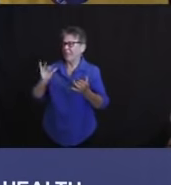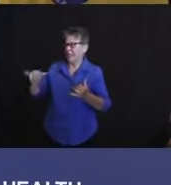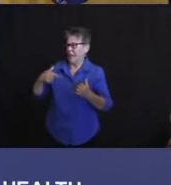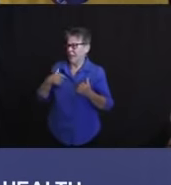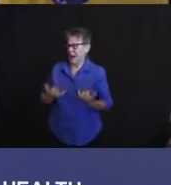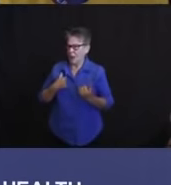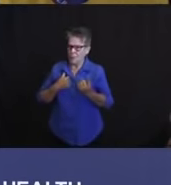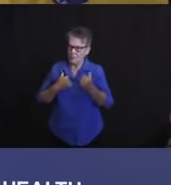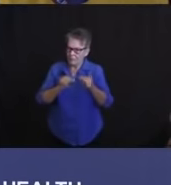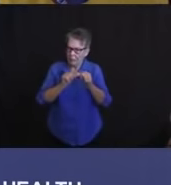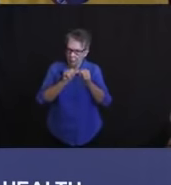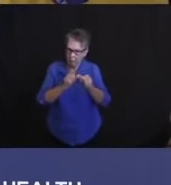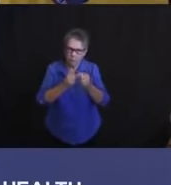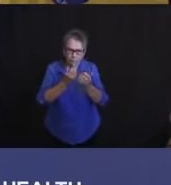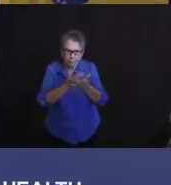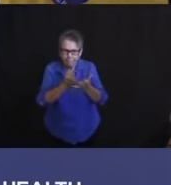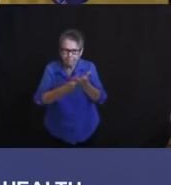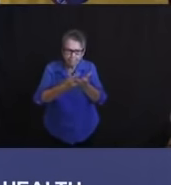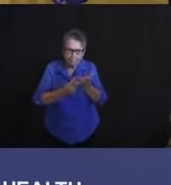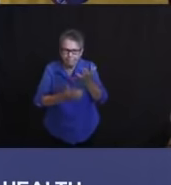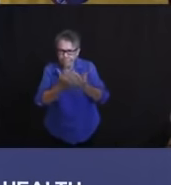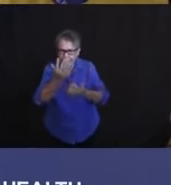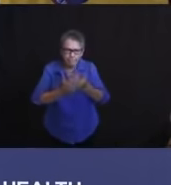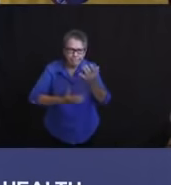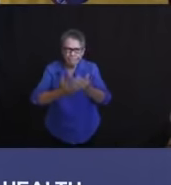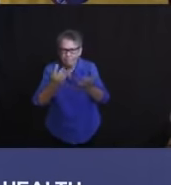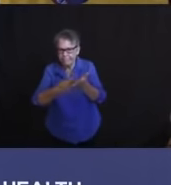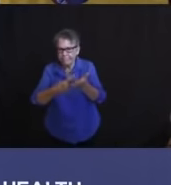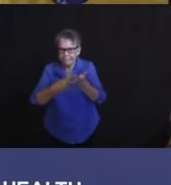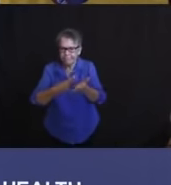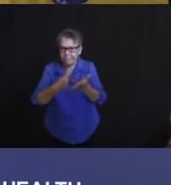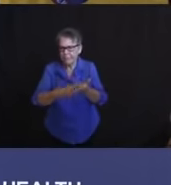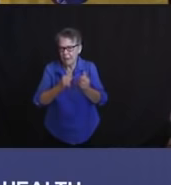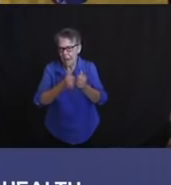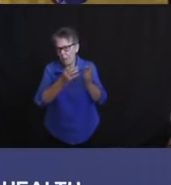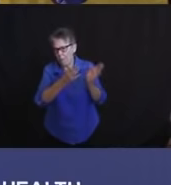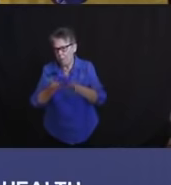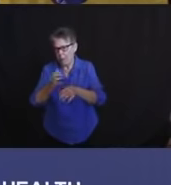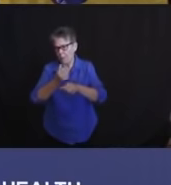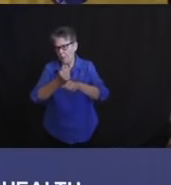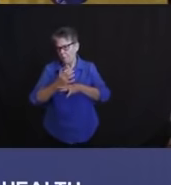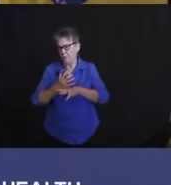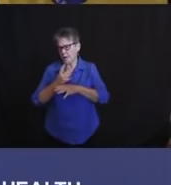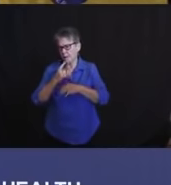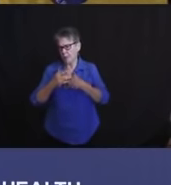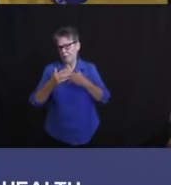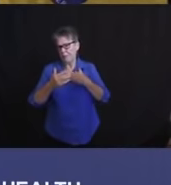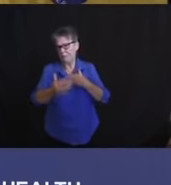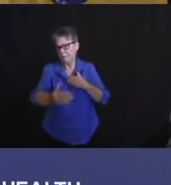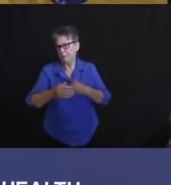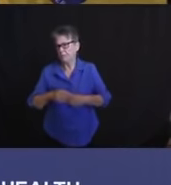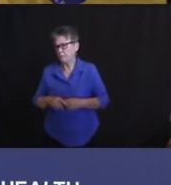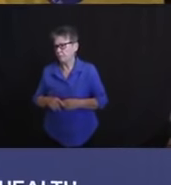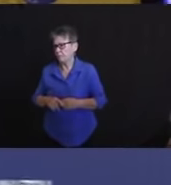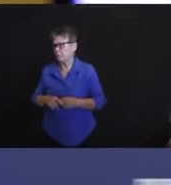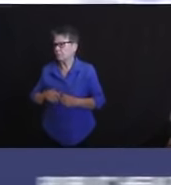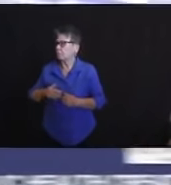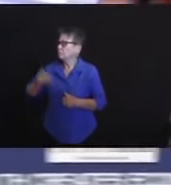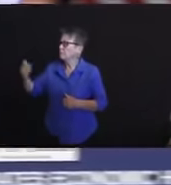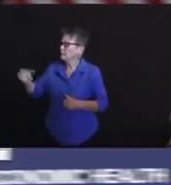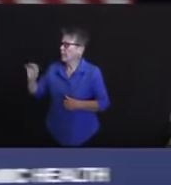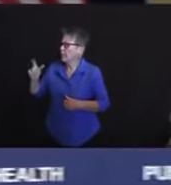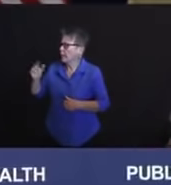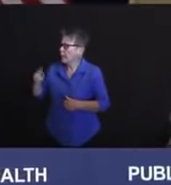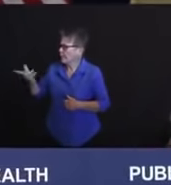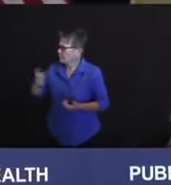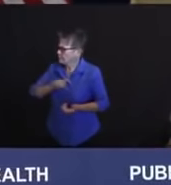speak. Pat, anything you want to add to that and or to Dustin's question about Atlantic City on Saturday? The only thing I'll